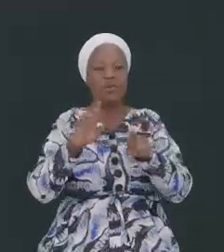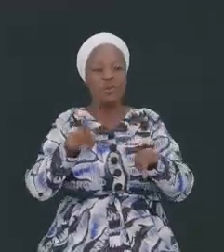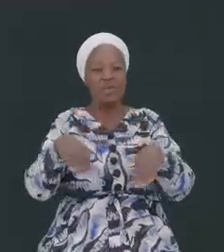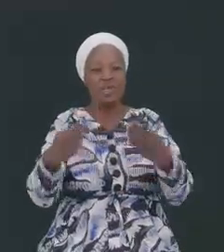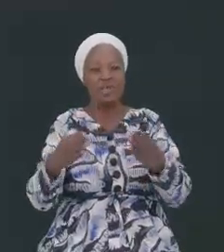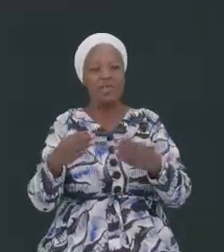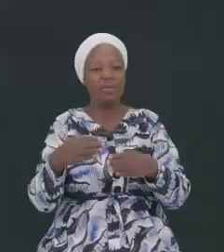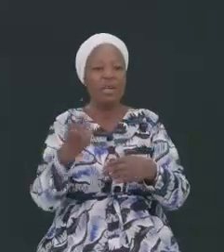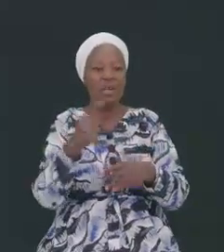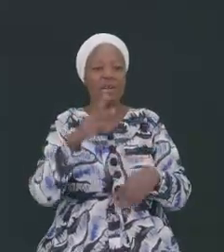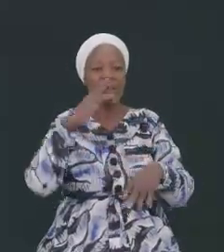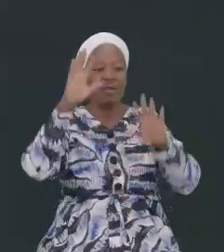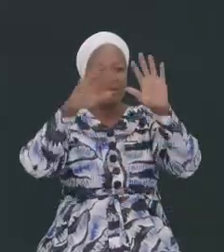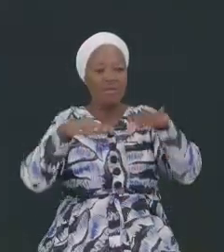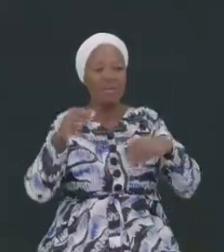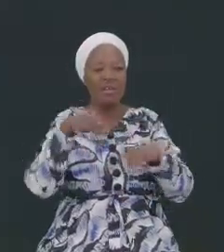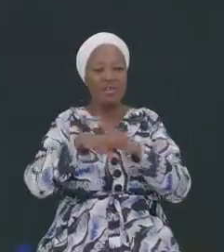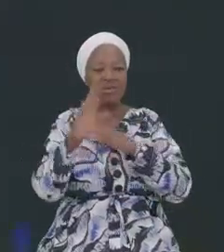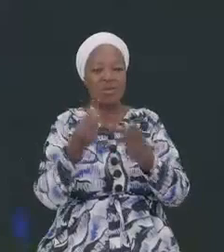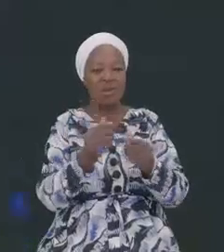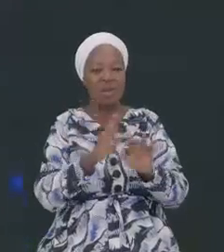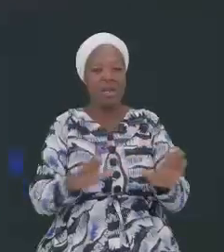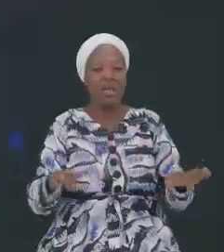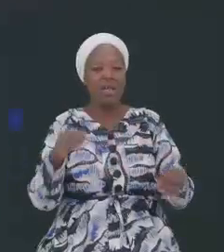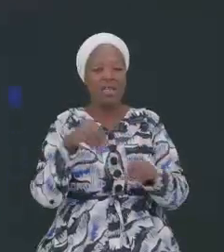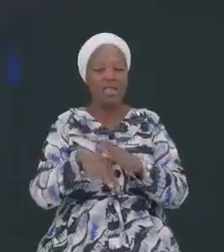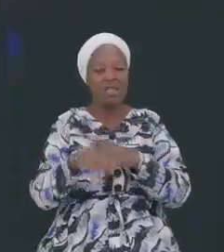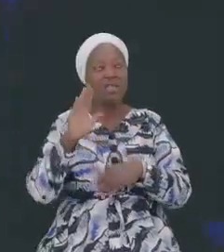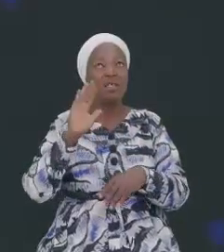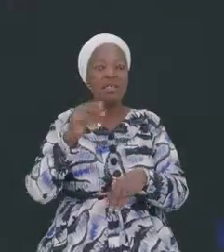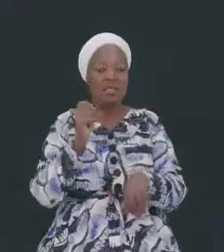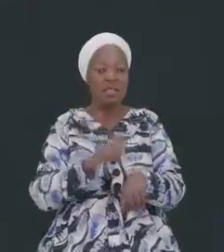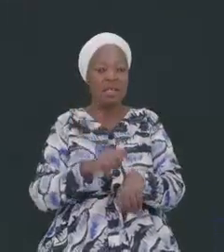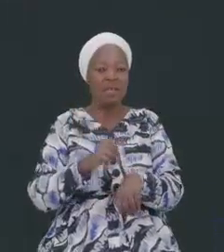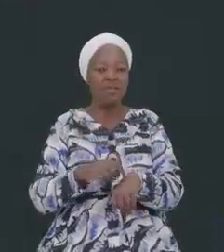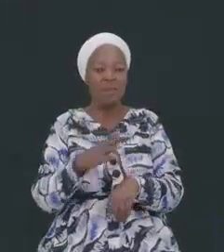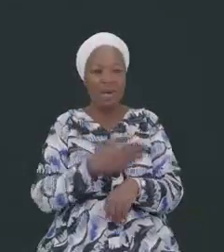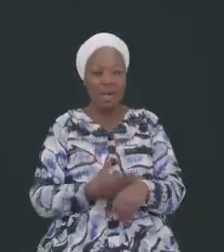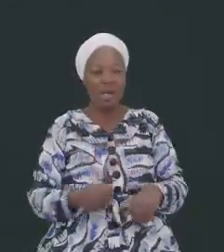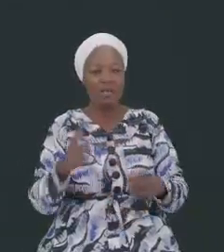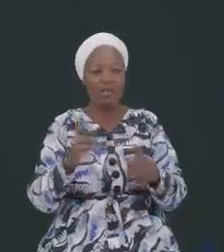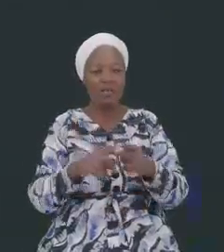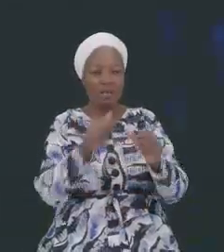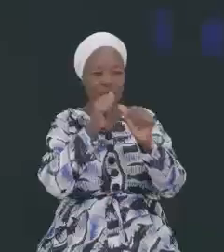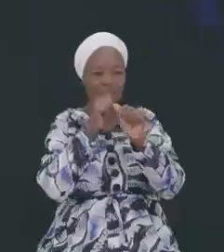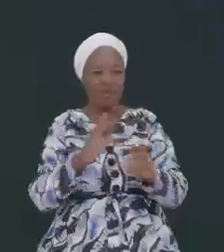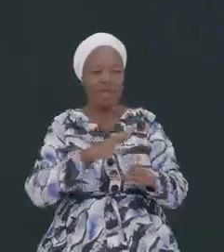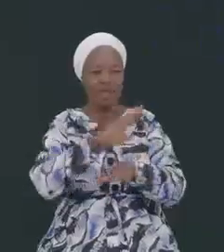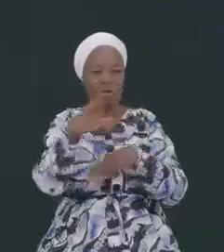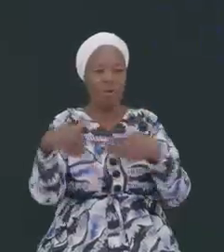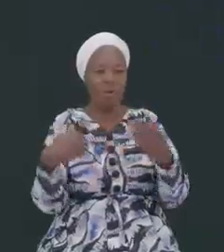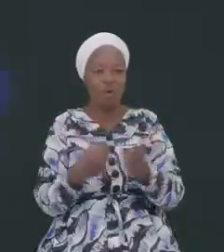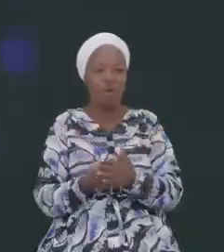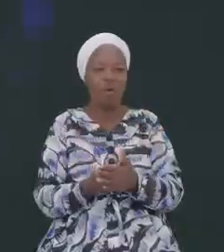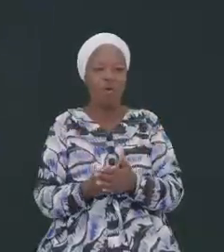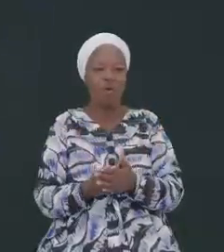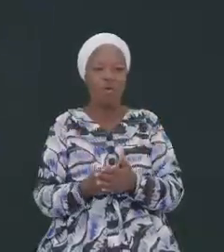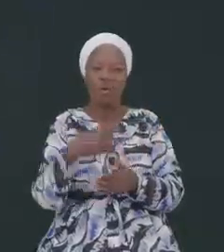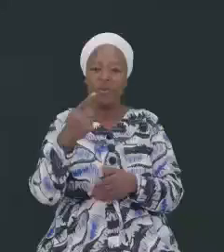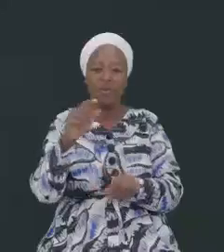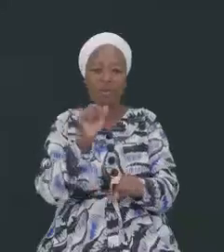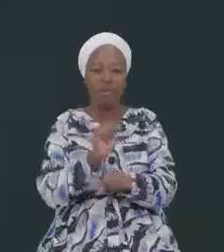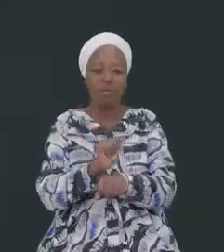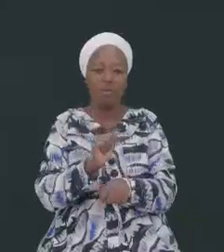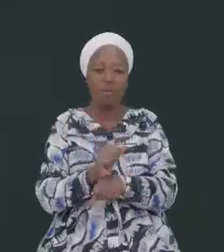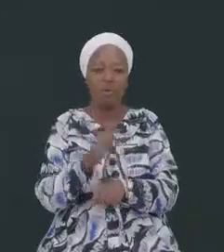rain into thy land in a season, and to bless all the